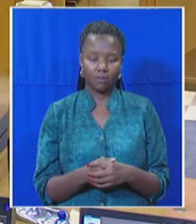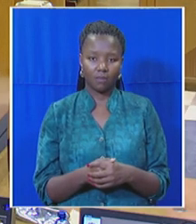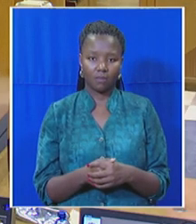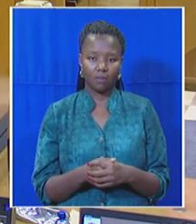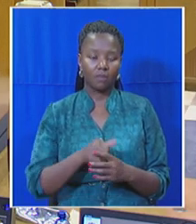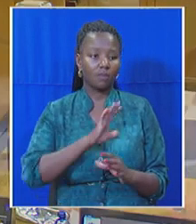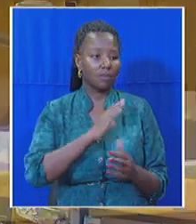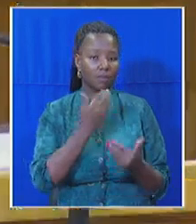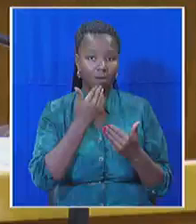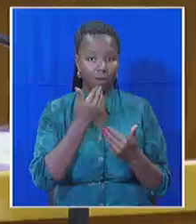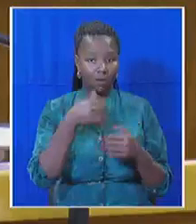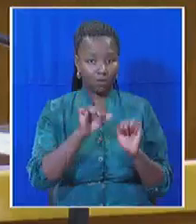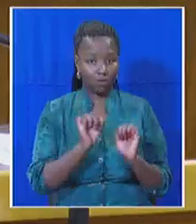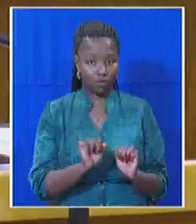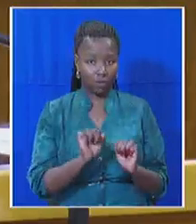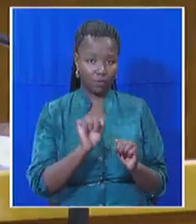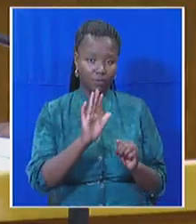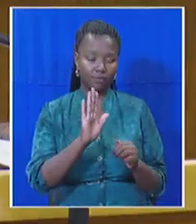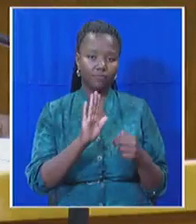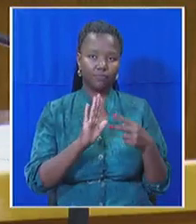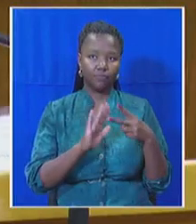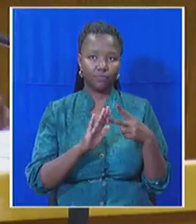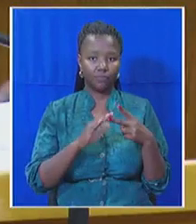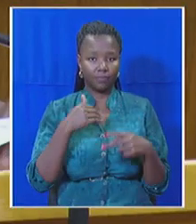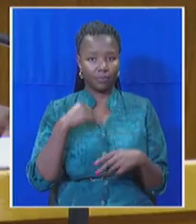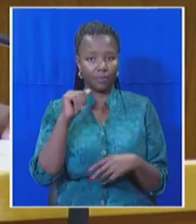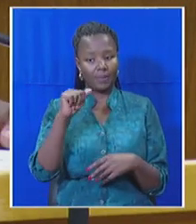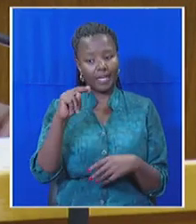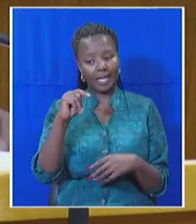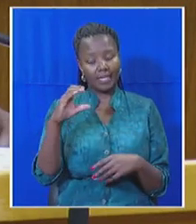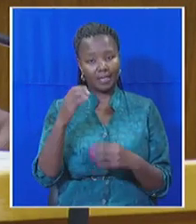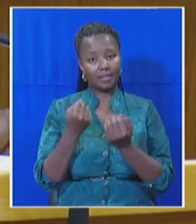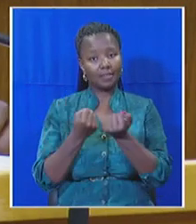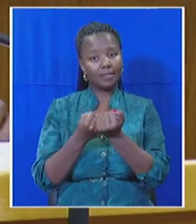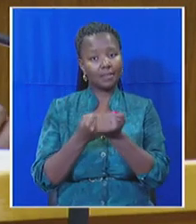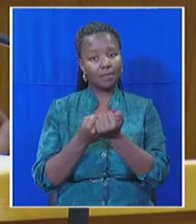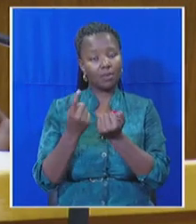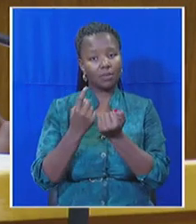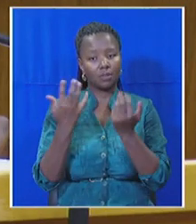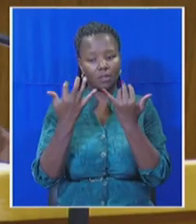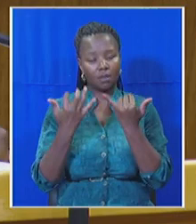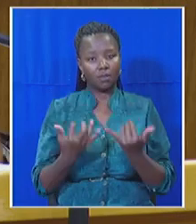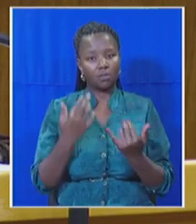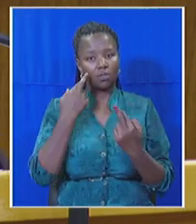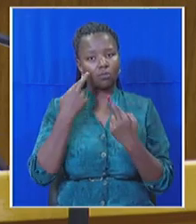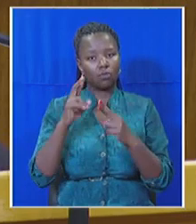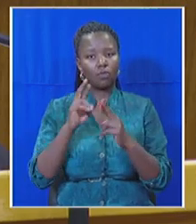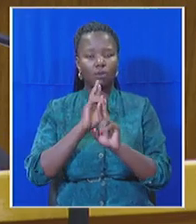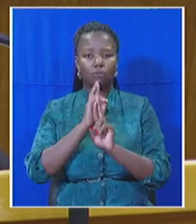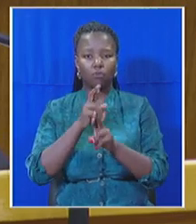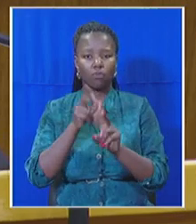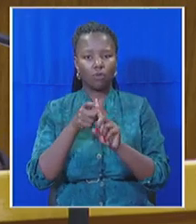Thank you, Chairperson. The ANC supports the budgetary review recommendations report of the Department